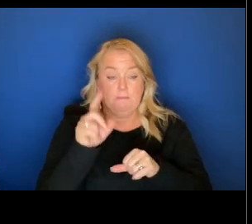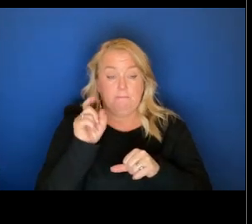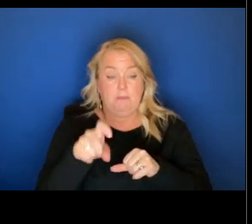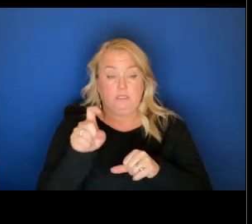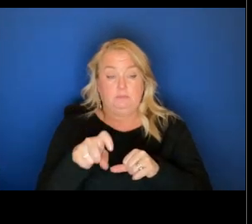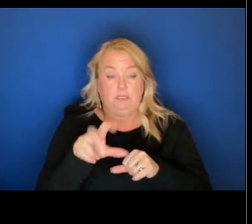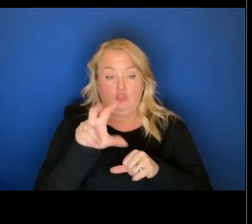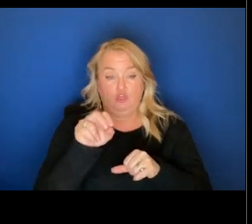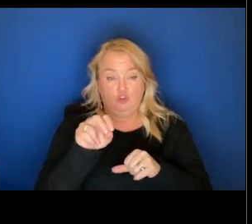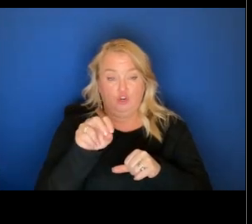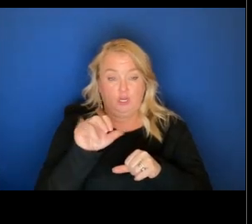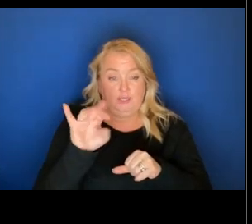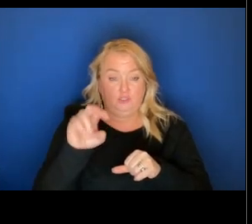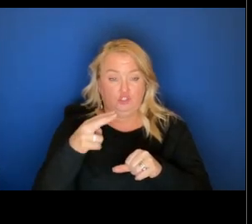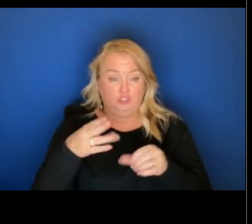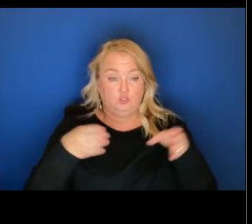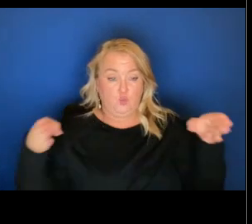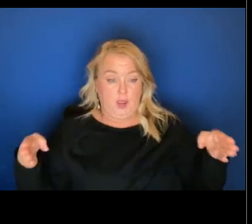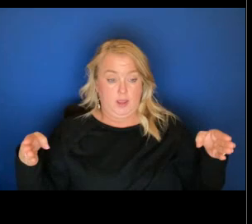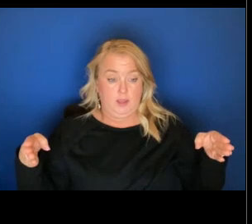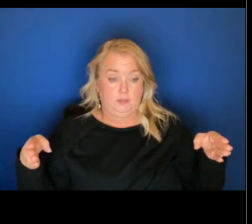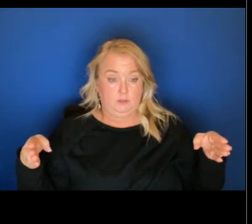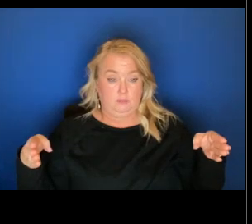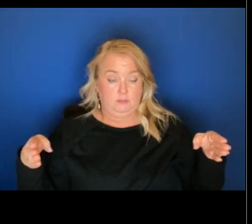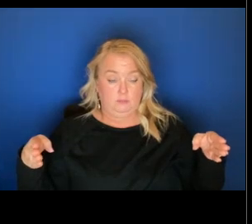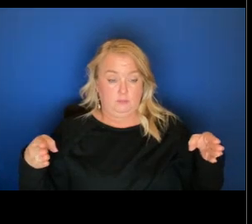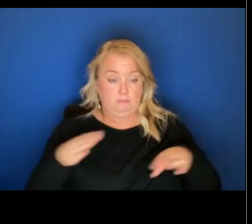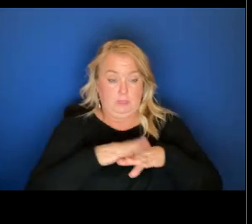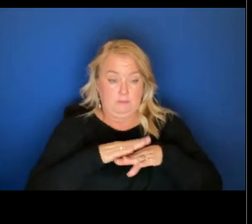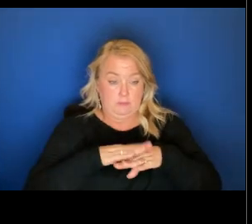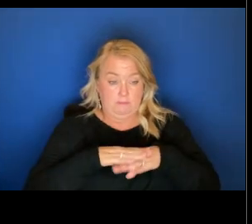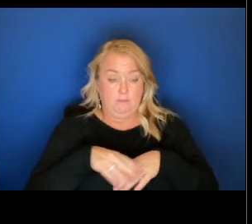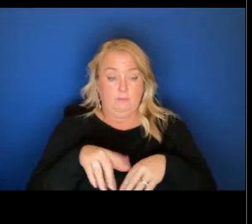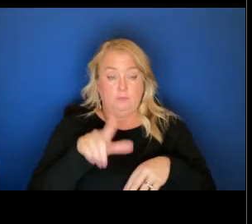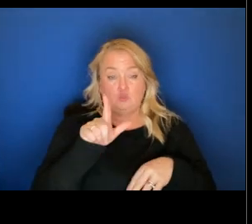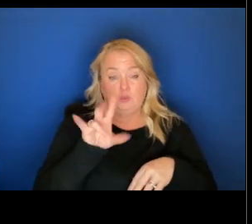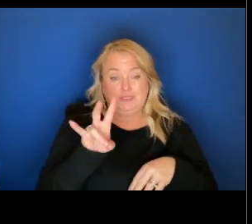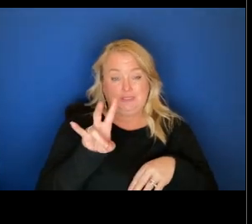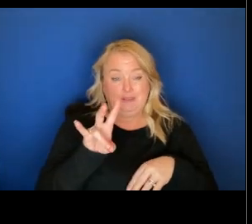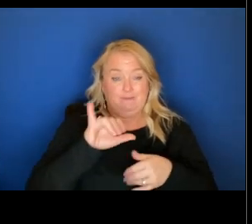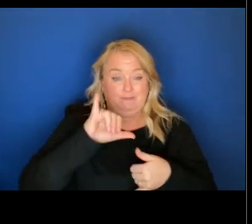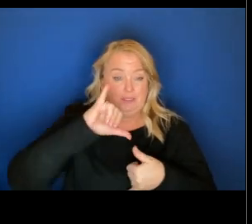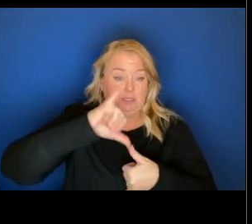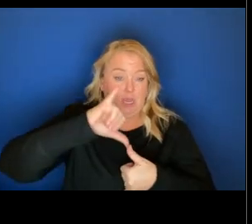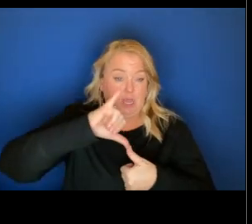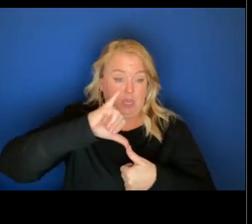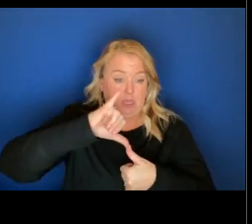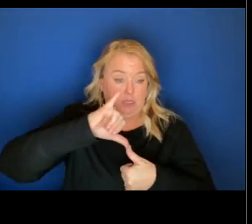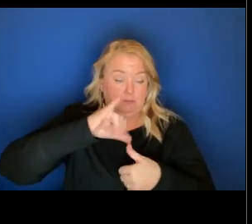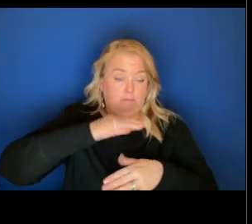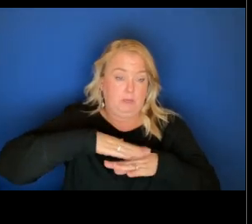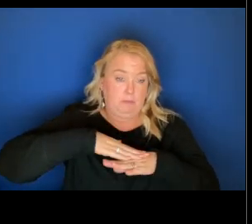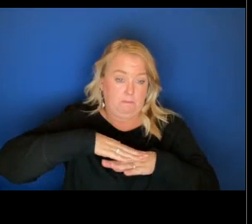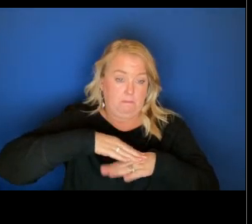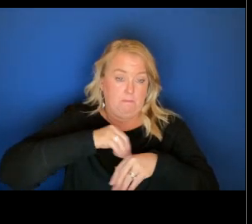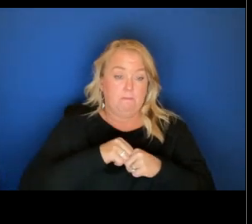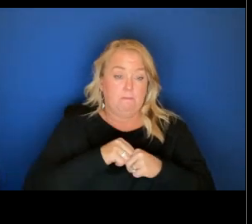must be 30 inches wide at a minimum and 27 inches high at a minimum.